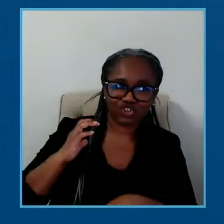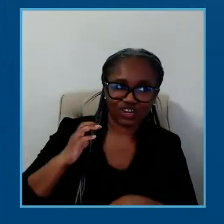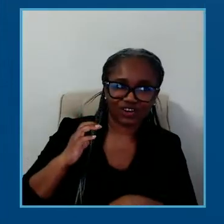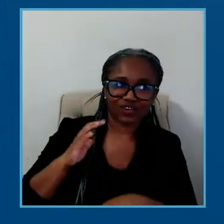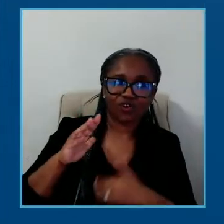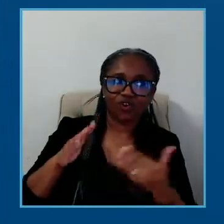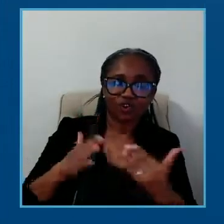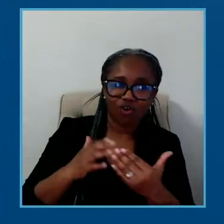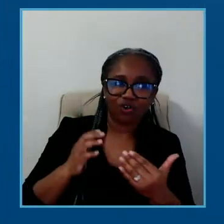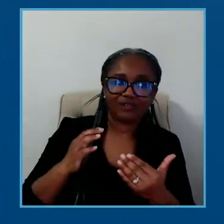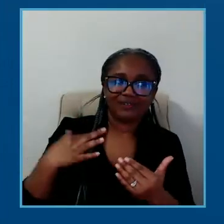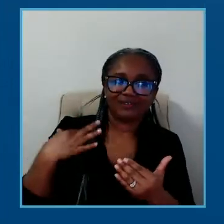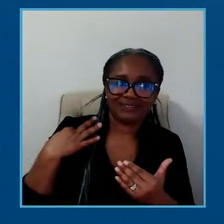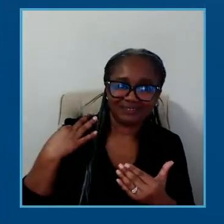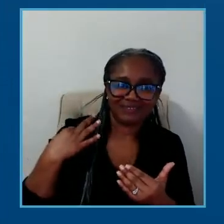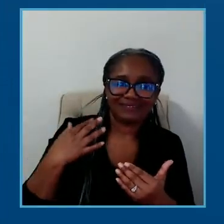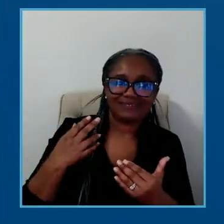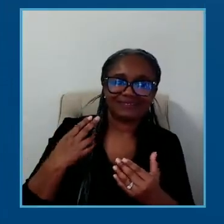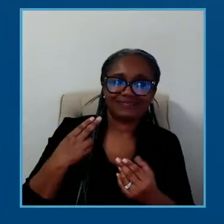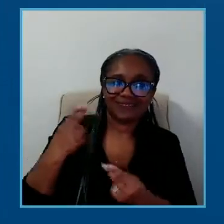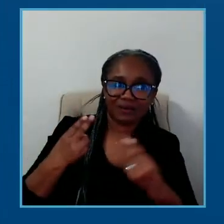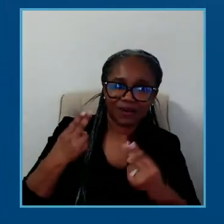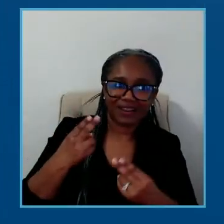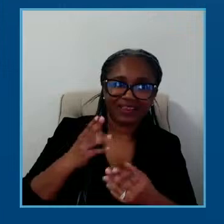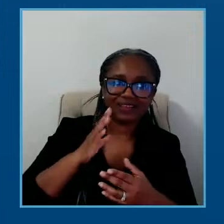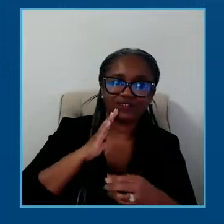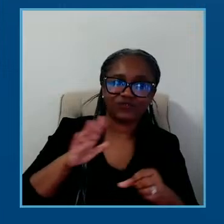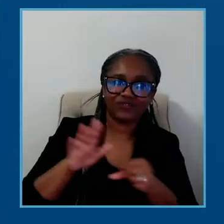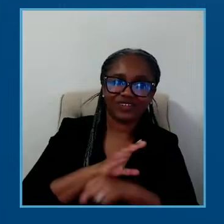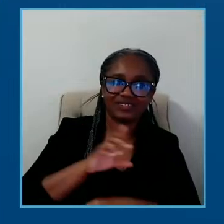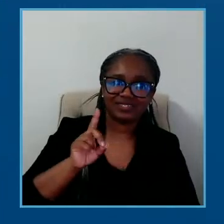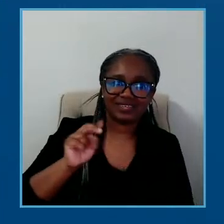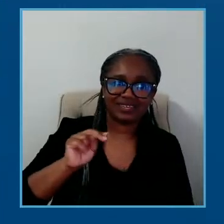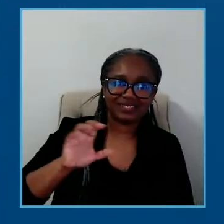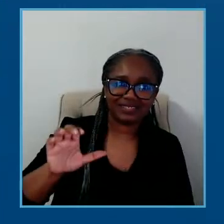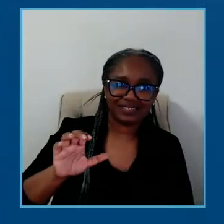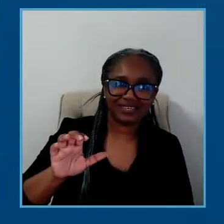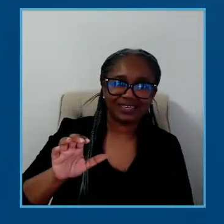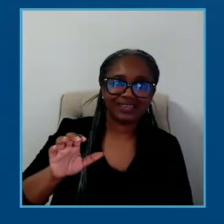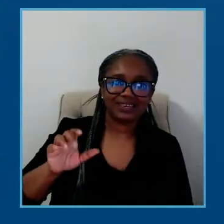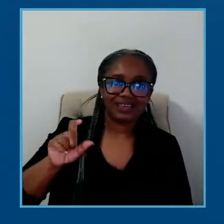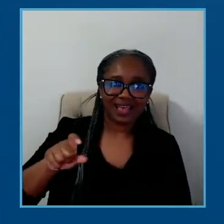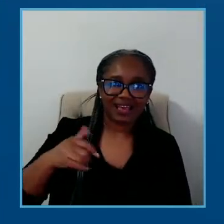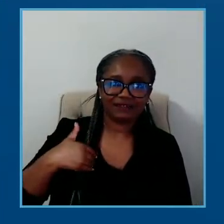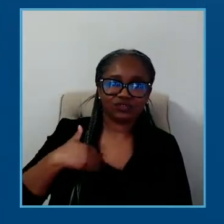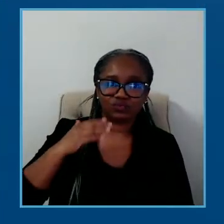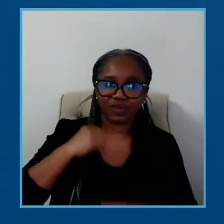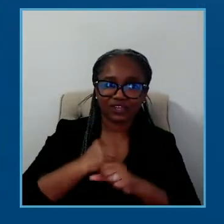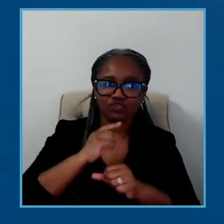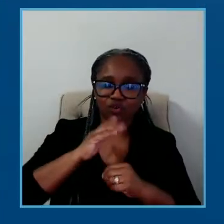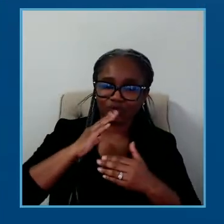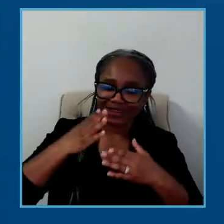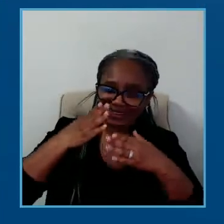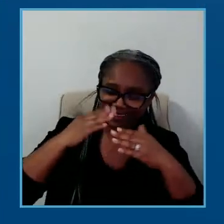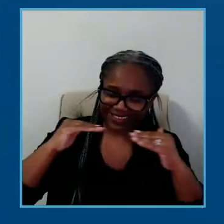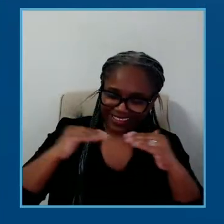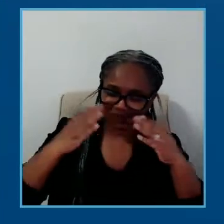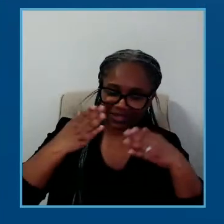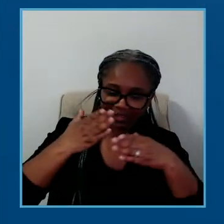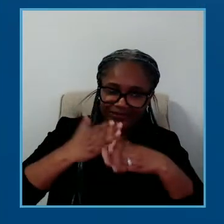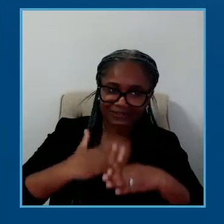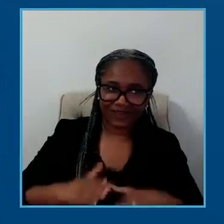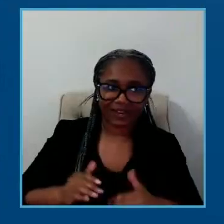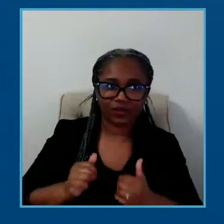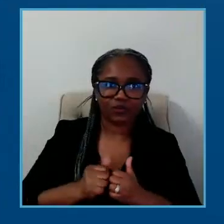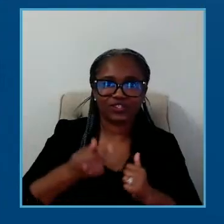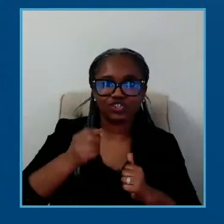Chris Corge, Virginia McGregor, Raina Walters Morgan, Artie Blanco, Jane Kleb. The only way to make this balanced by